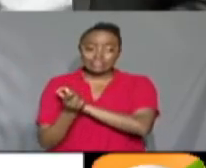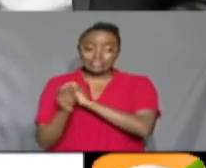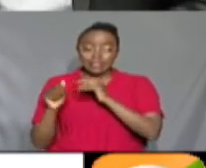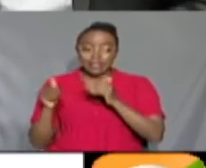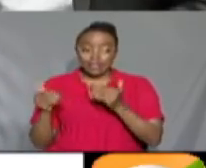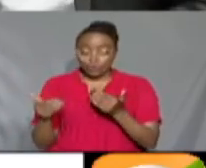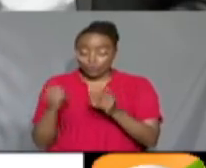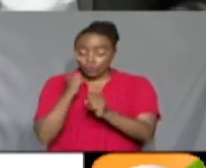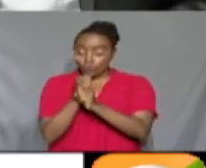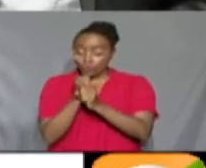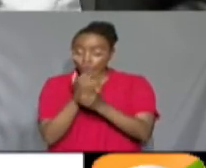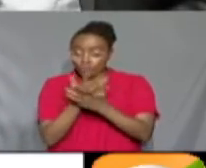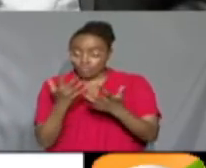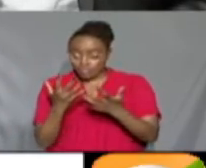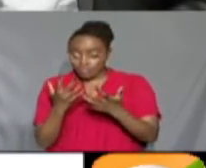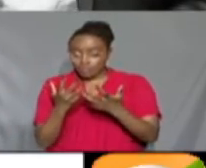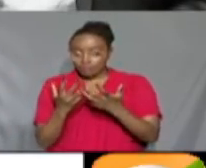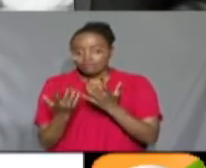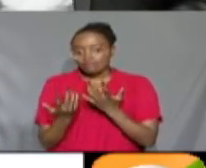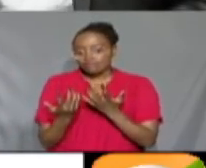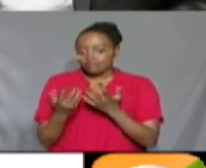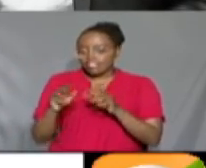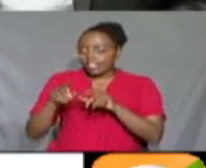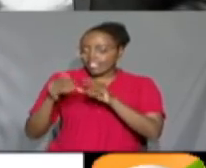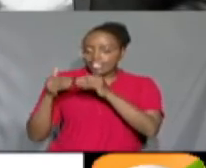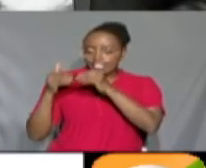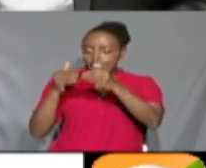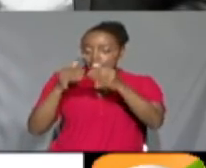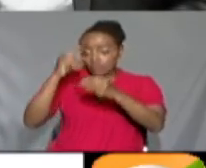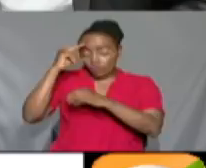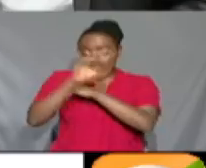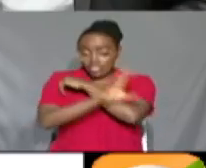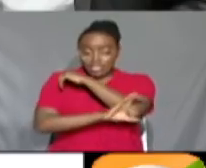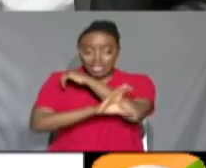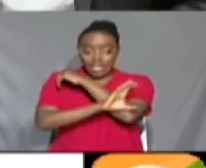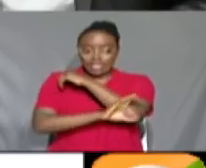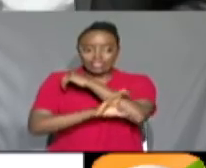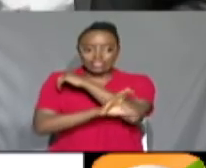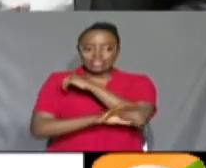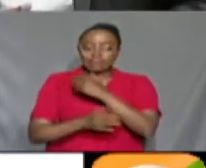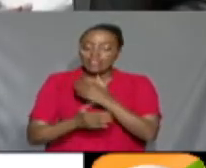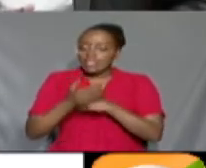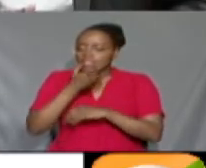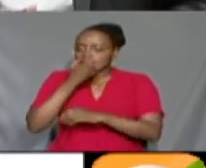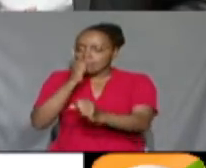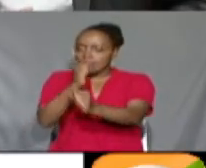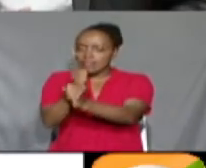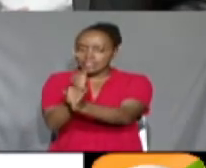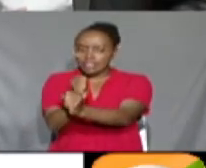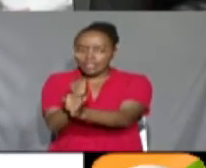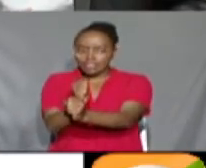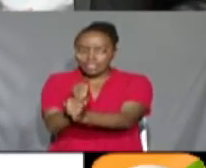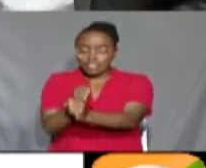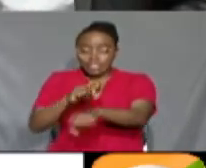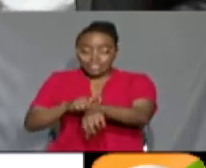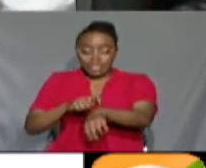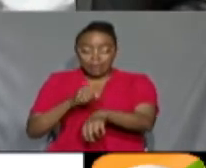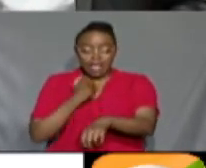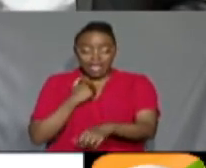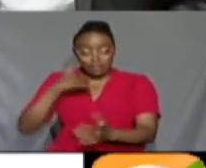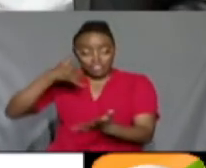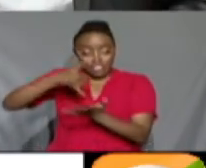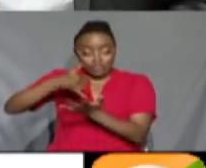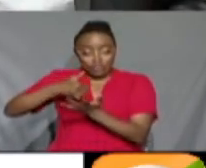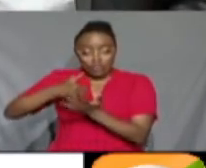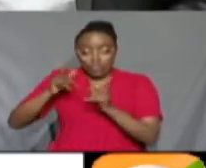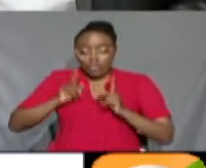of doing things in the country, including the governance of this country, is best if done while there is also full involvement